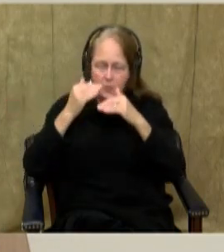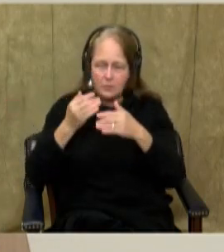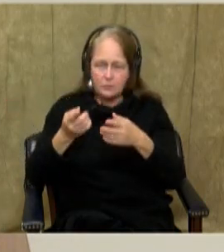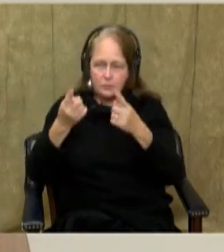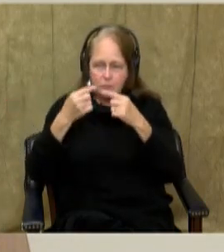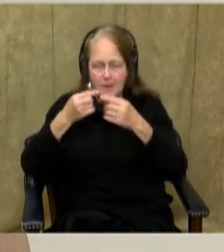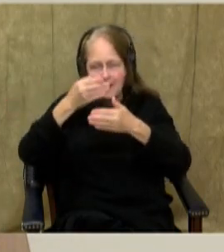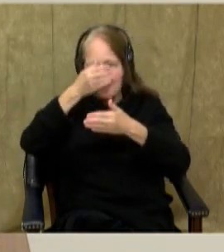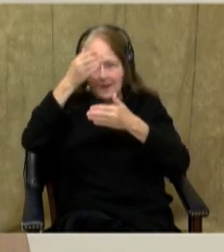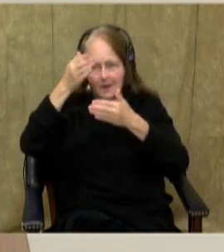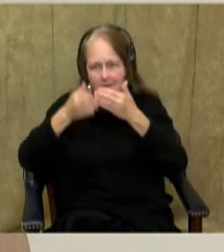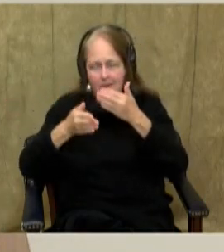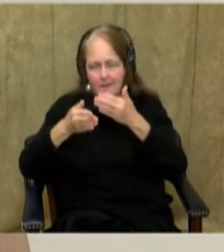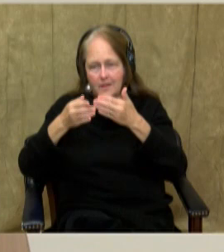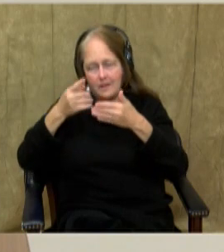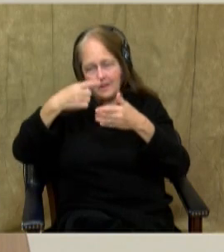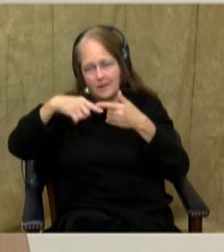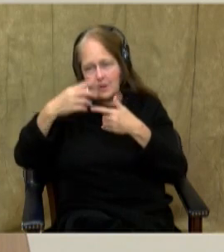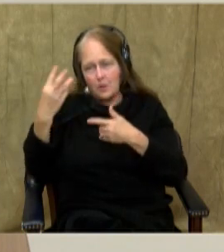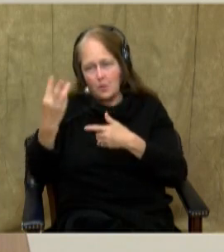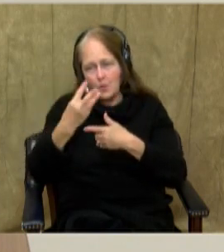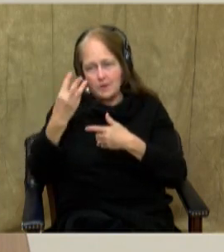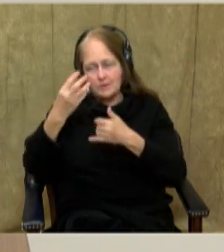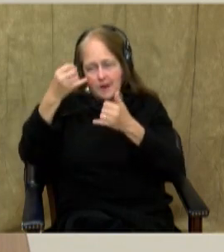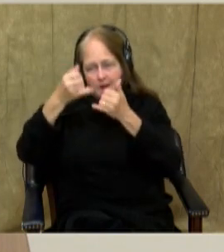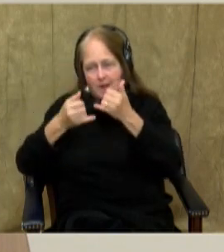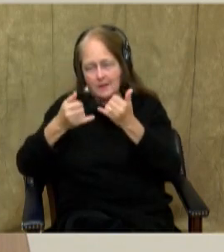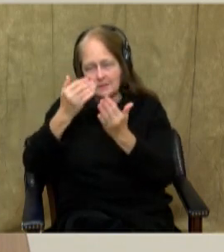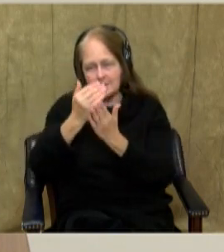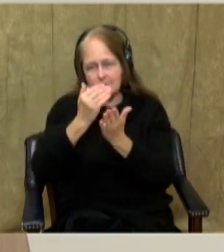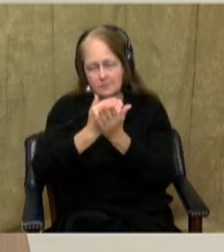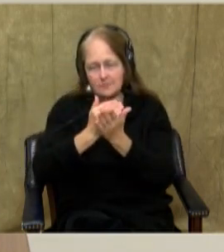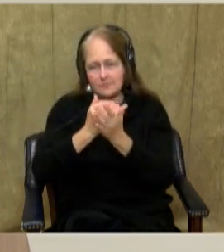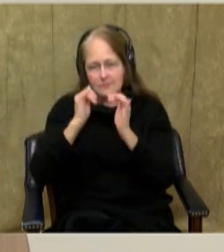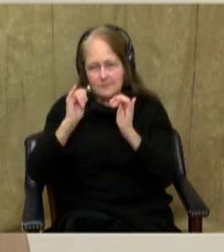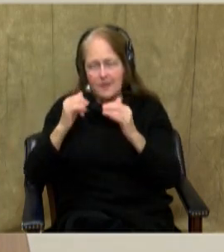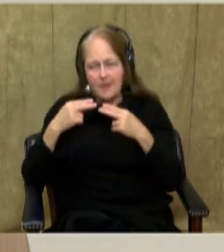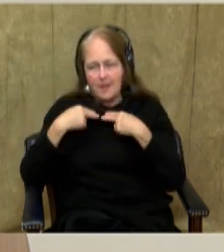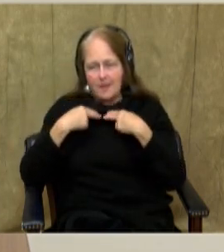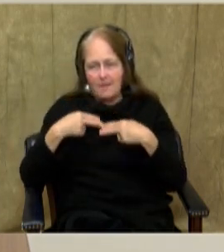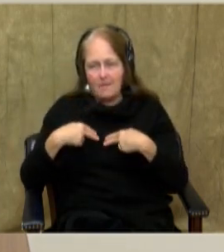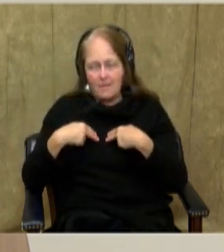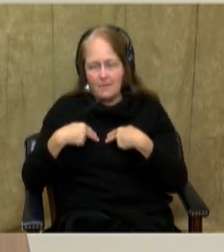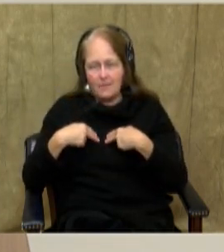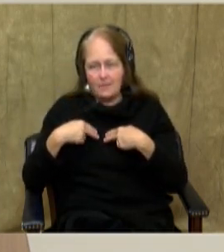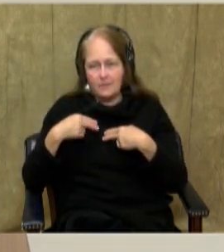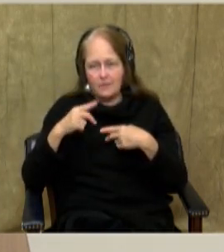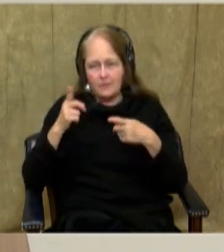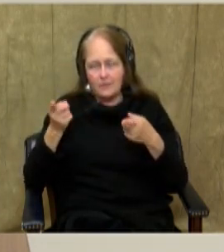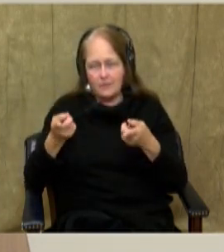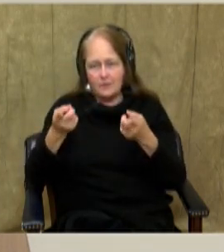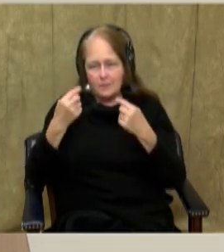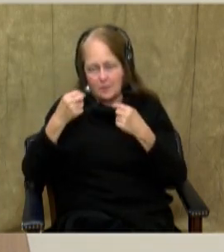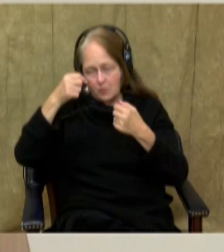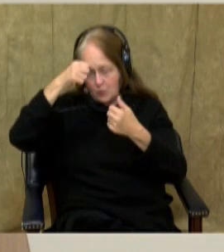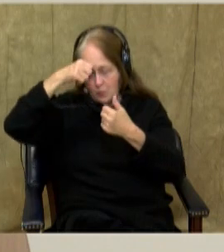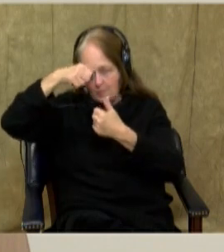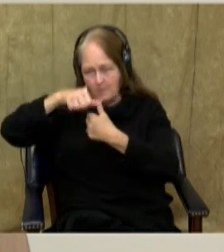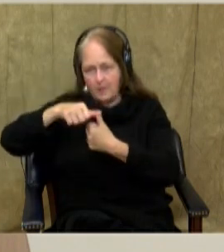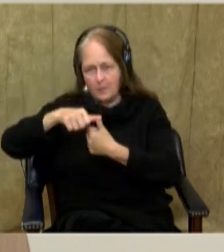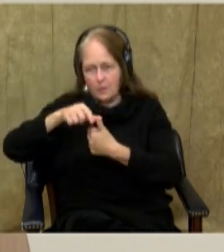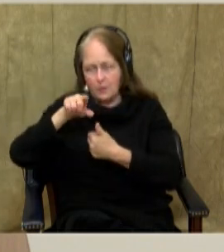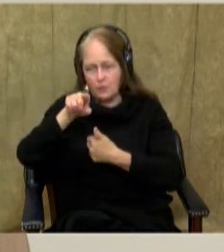for my last lesson next Wednesday. In the meantime, I do want you to stay healthy and helpful and calm. And